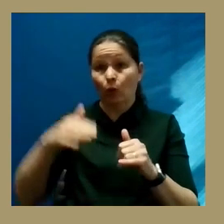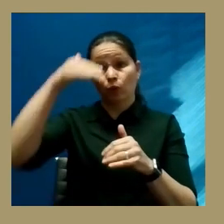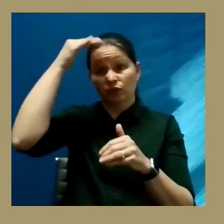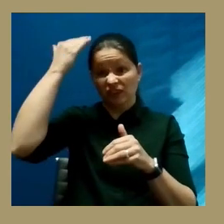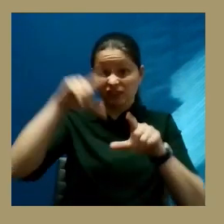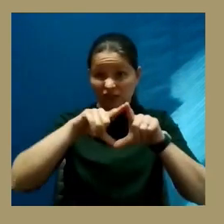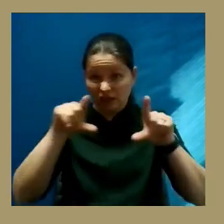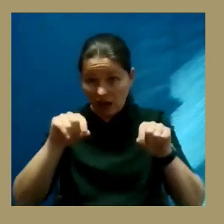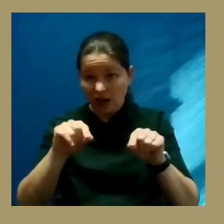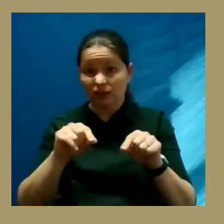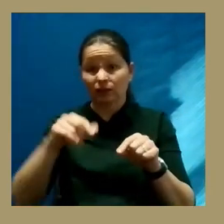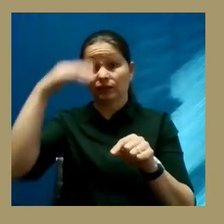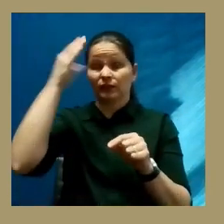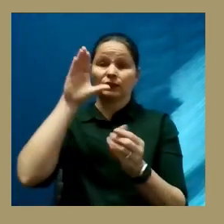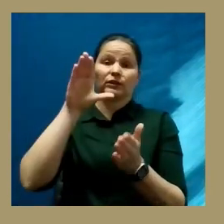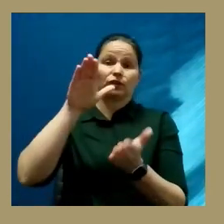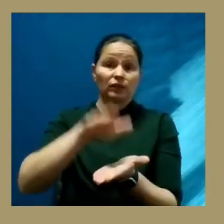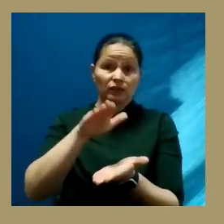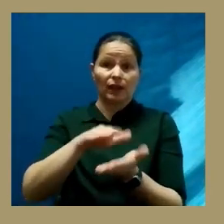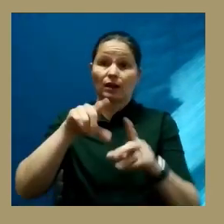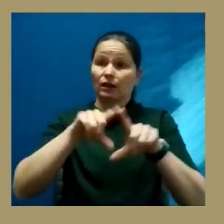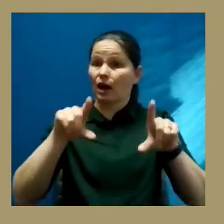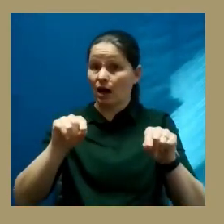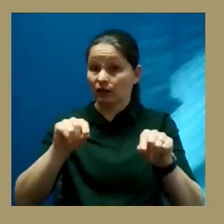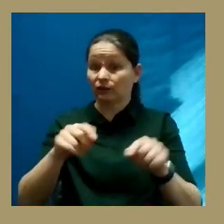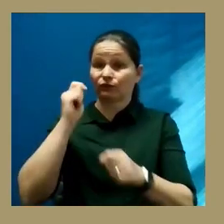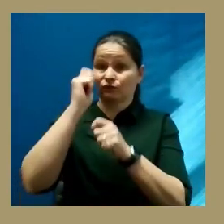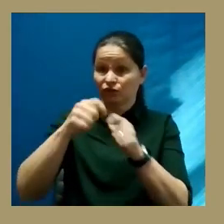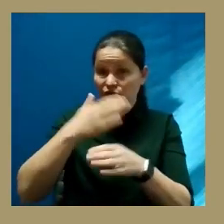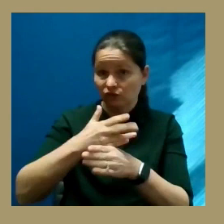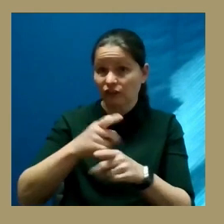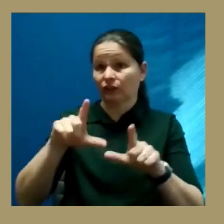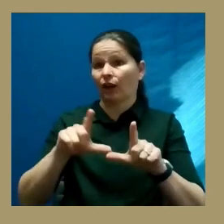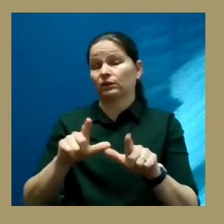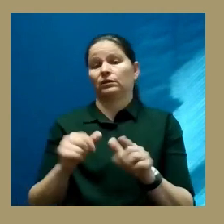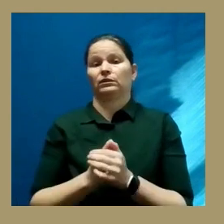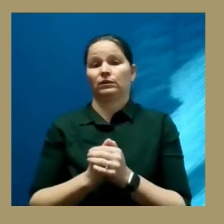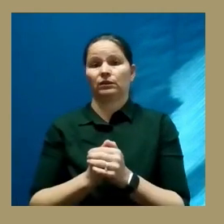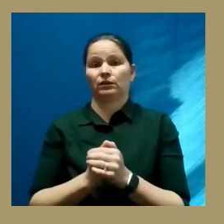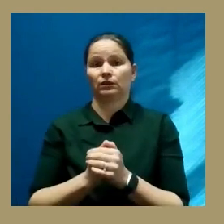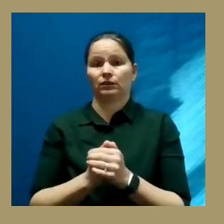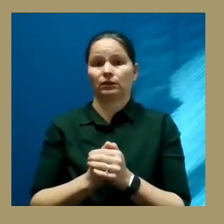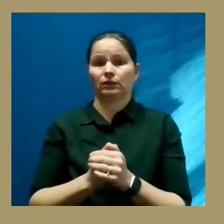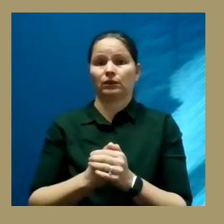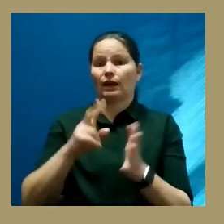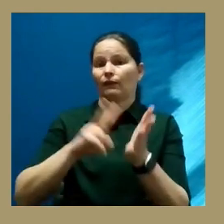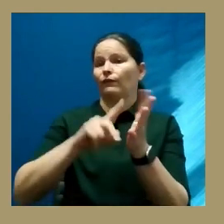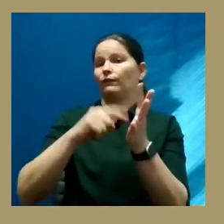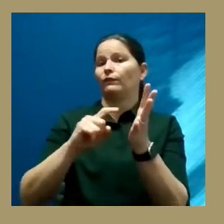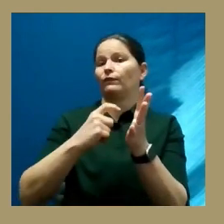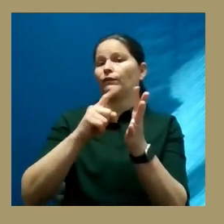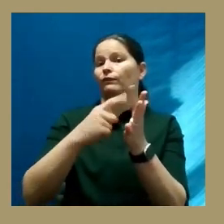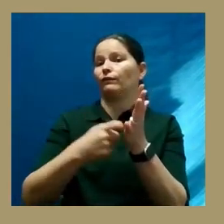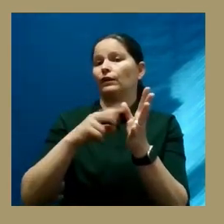fishing license, and we've recently launched the veterans card also as well for serving veterans within Victoria also. As mentioned, digital